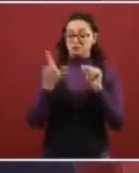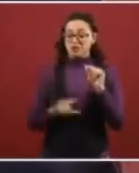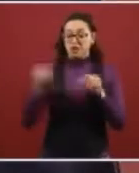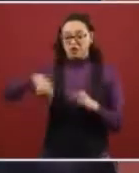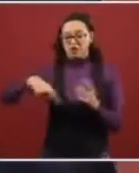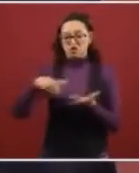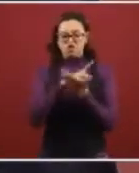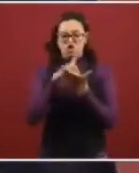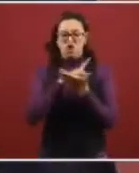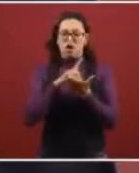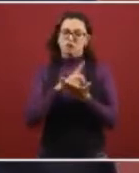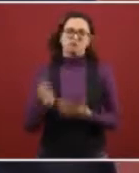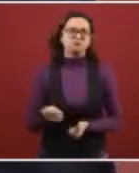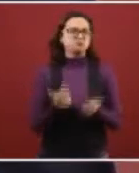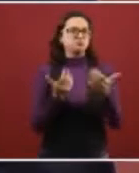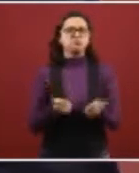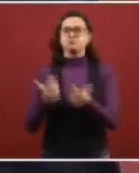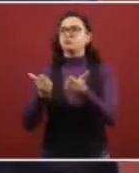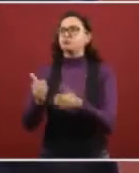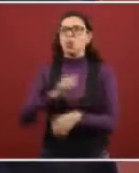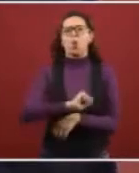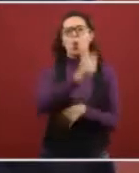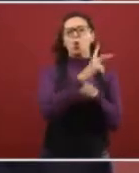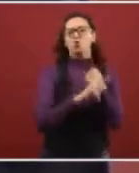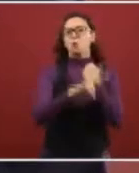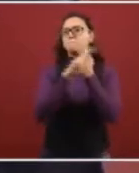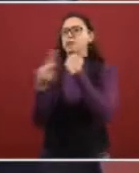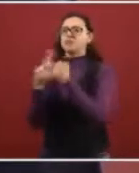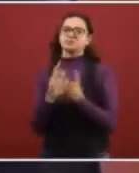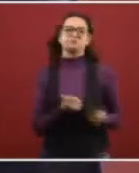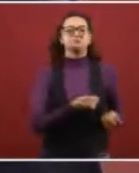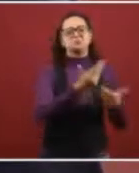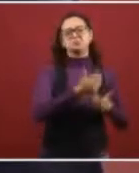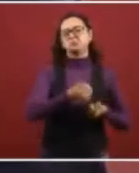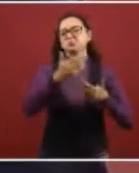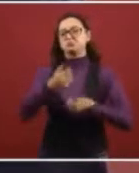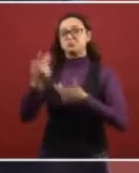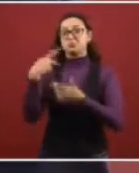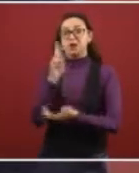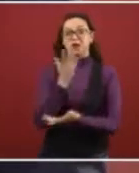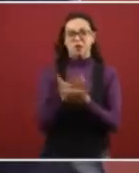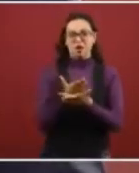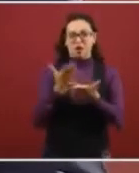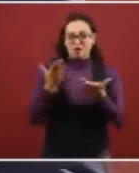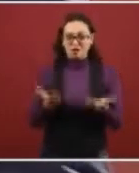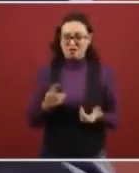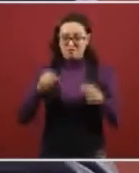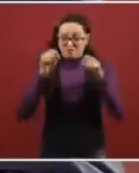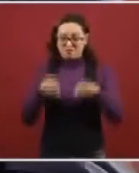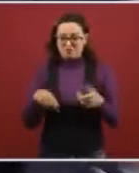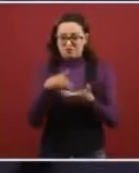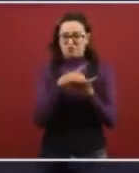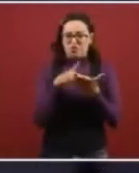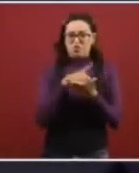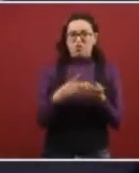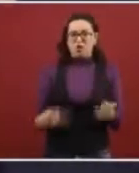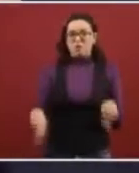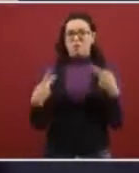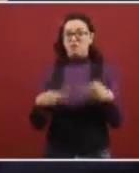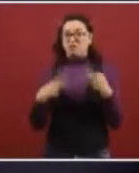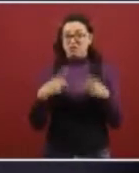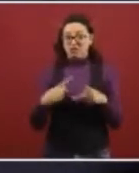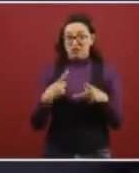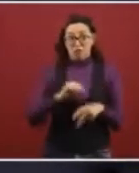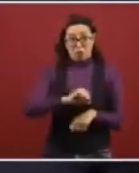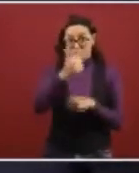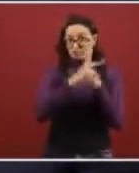they sold it outside. Y ahora, un porcentaje and now, a great percentage, a considerable percentage, se vende is sold